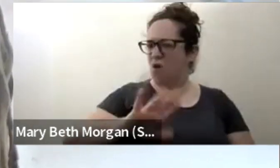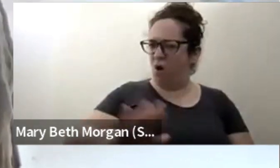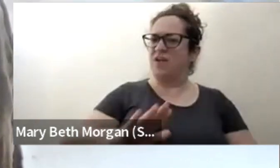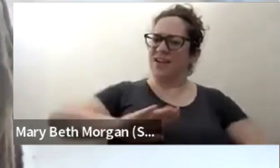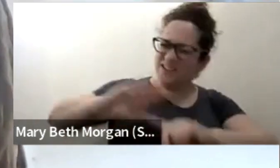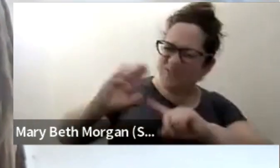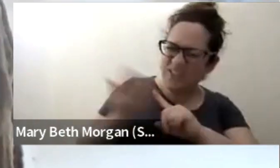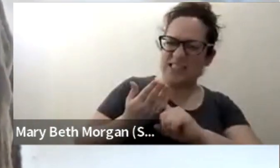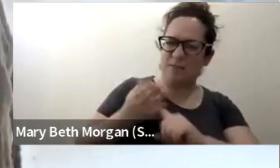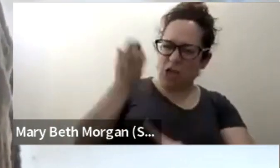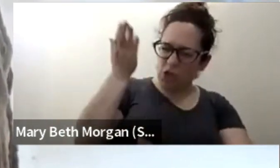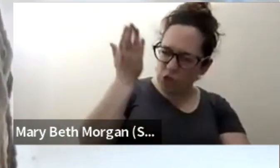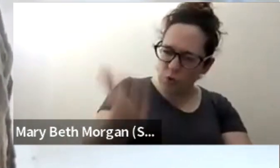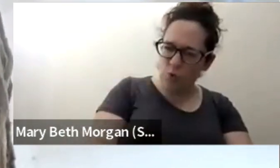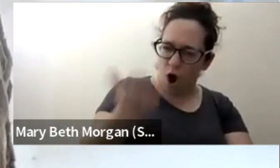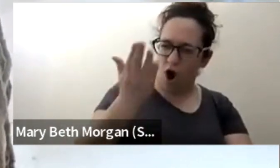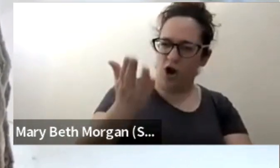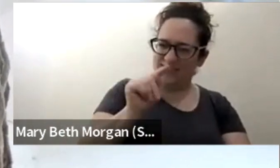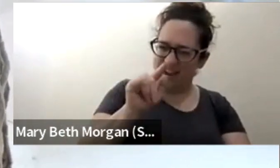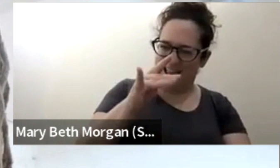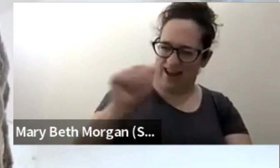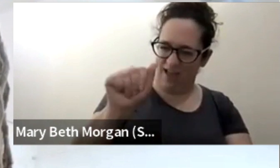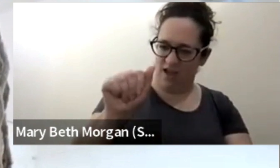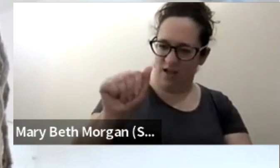that you are Titania.